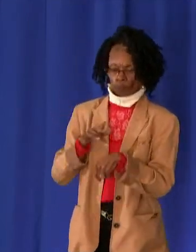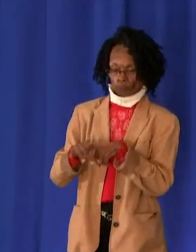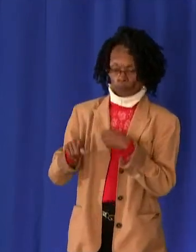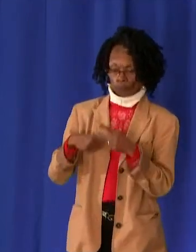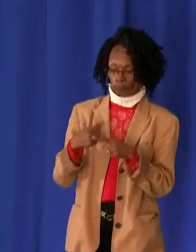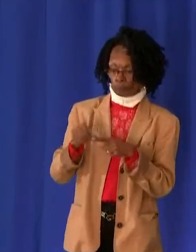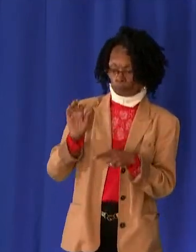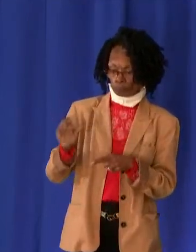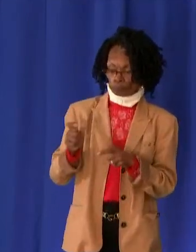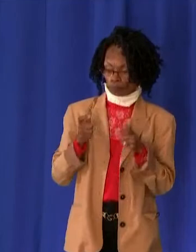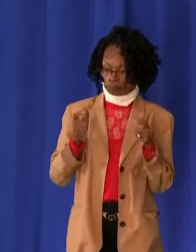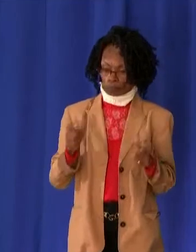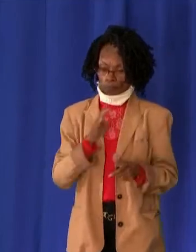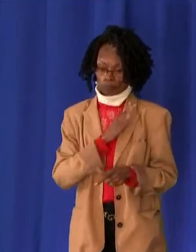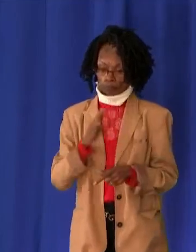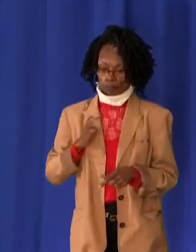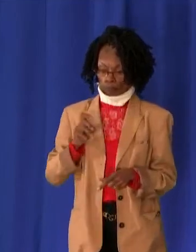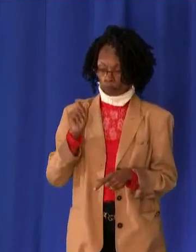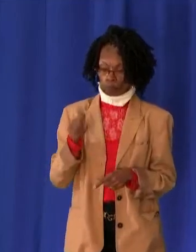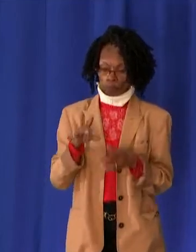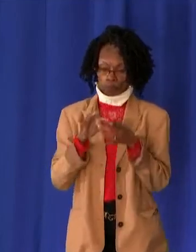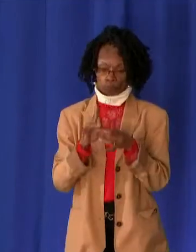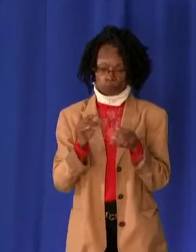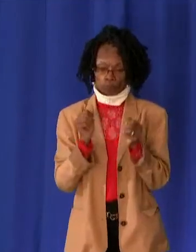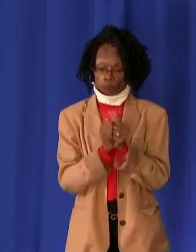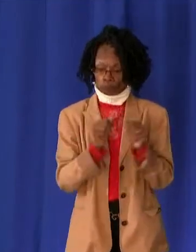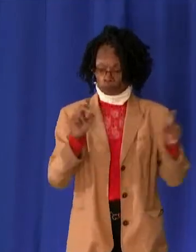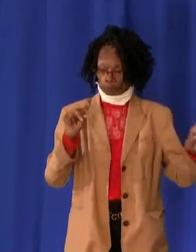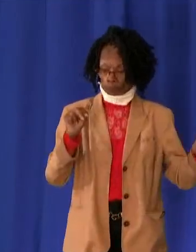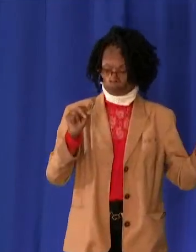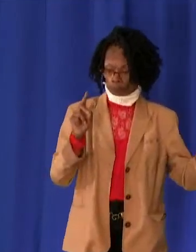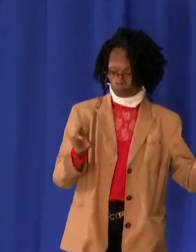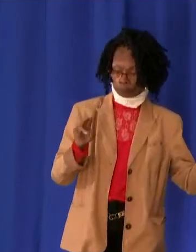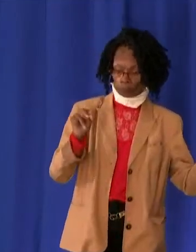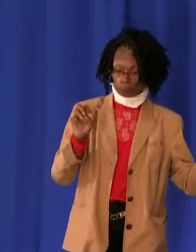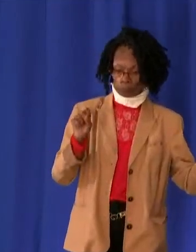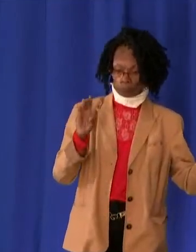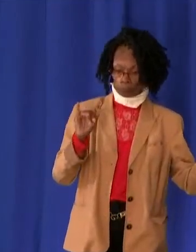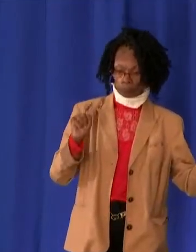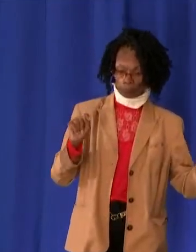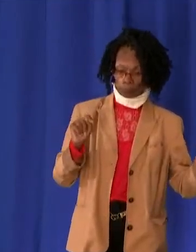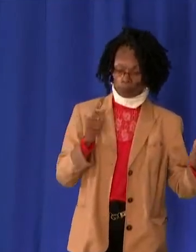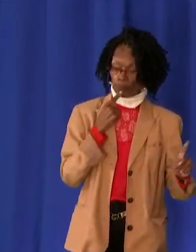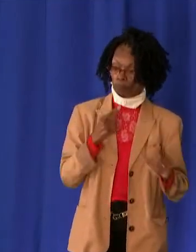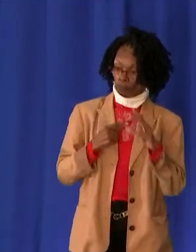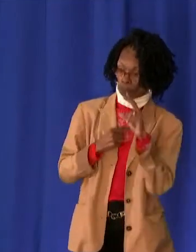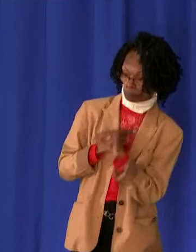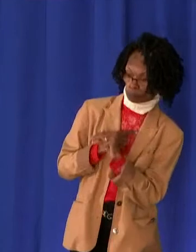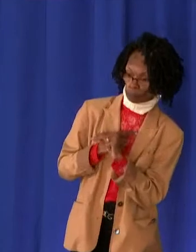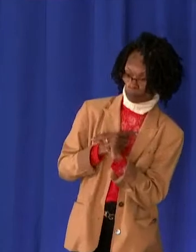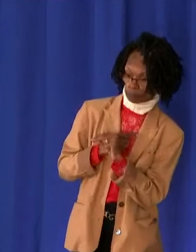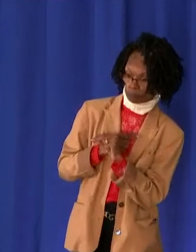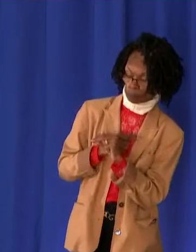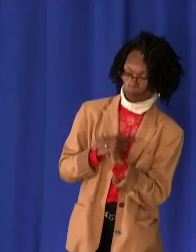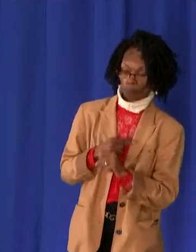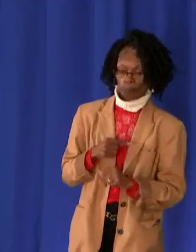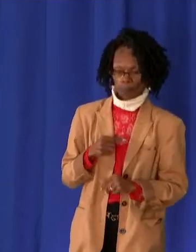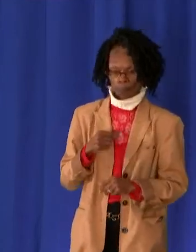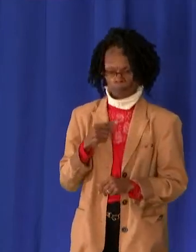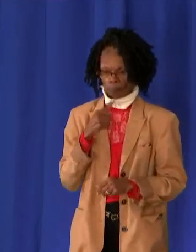earlier about the big board question, and Dr. Nesbitt reminded me. Something and you said no.